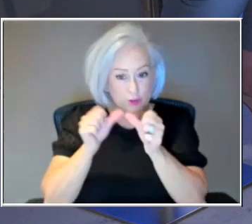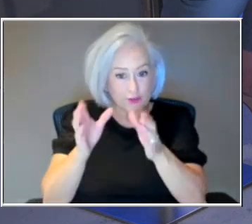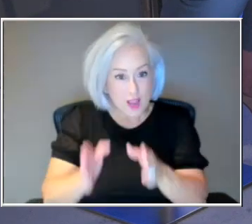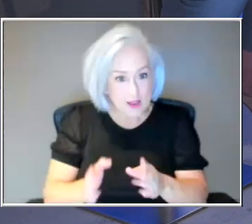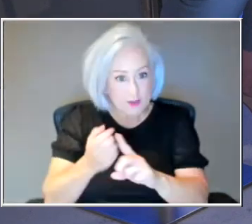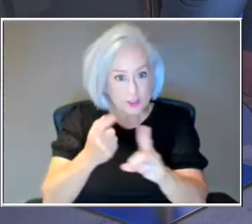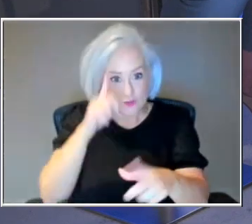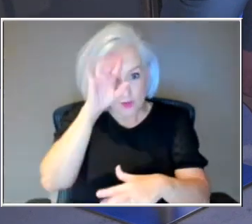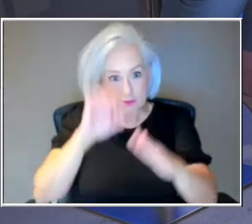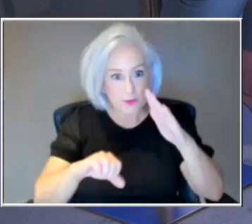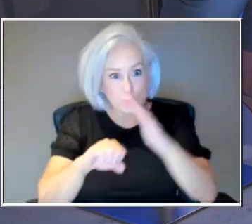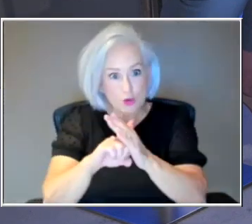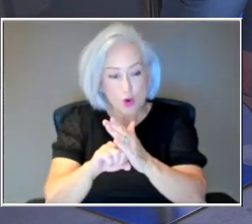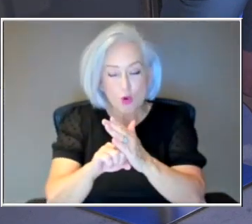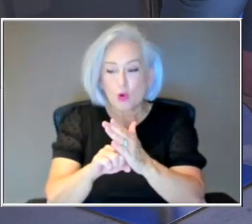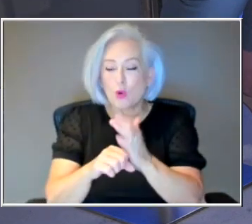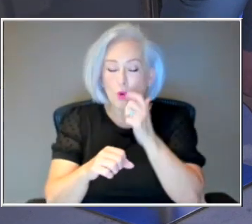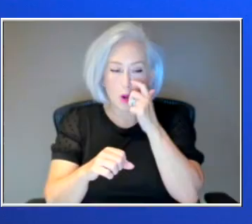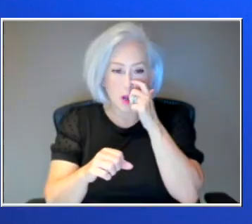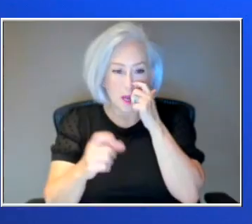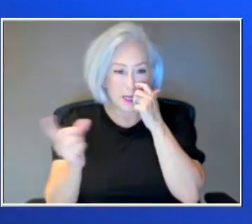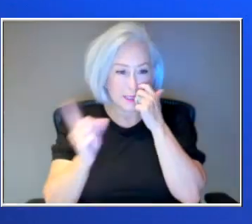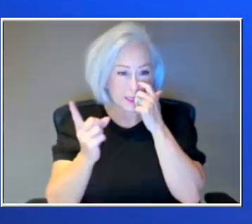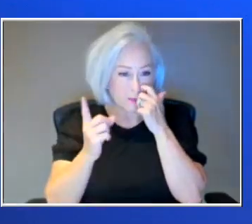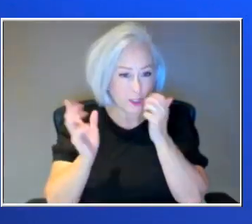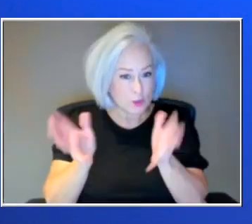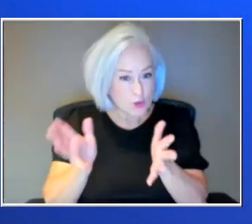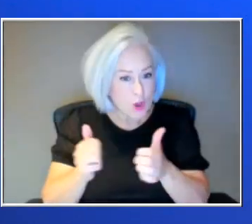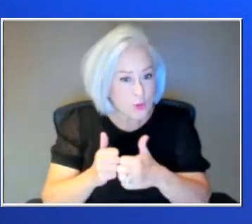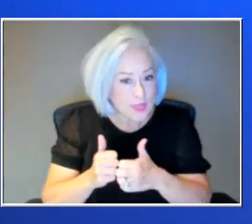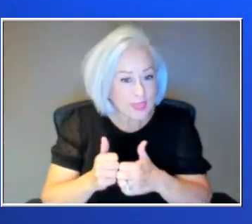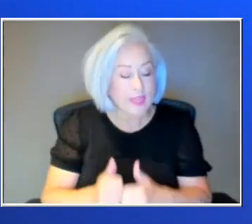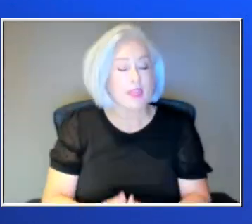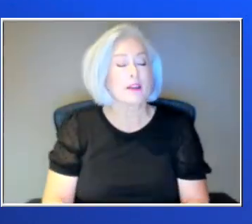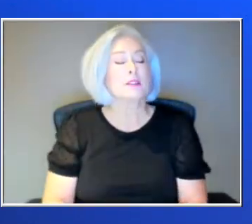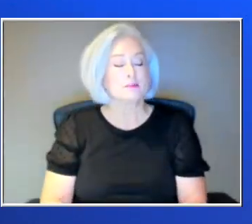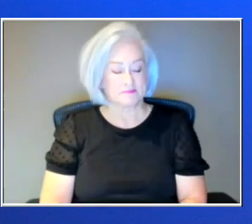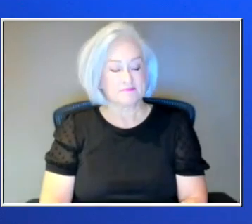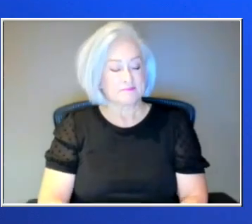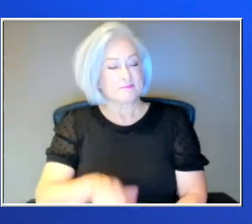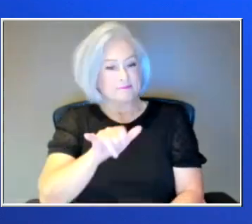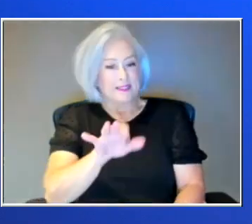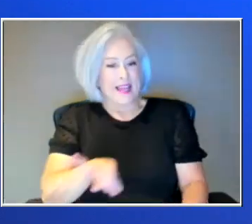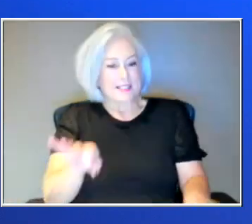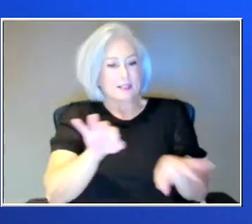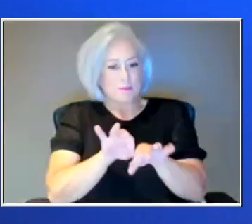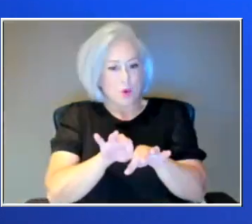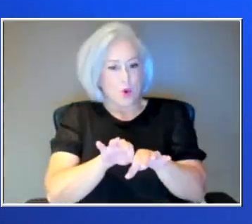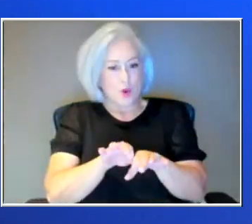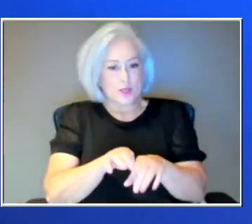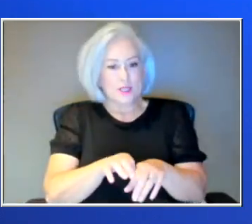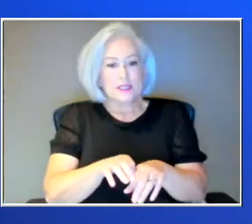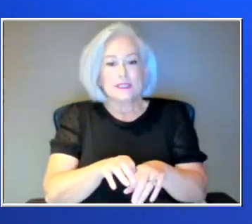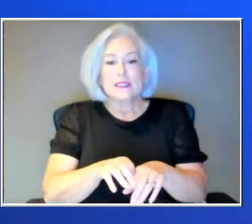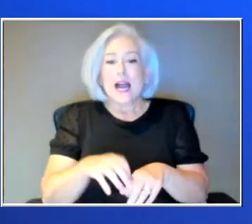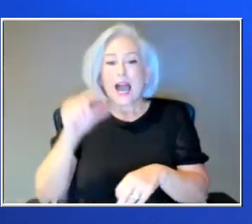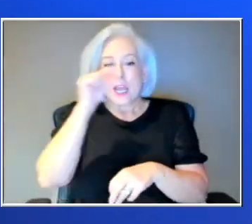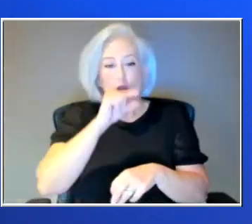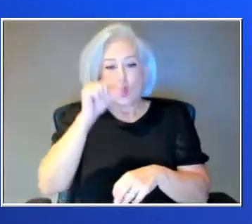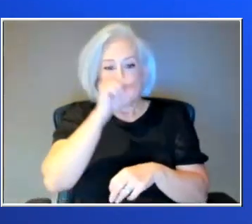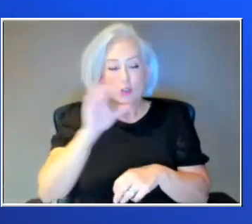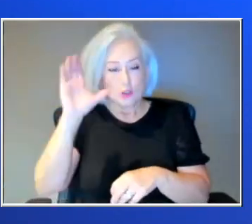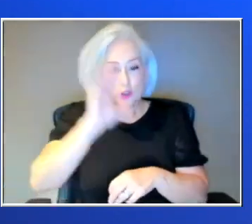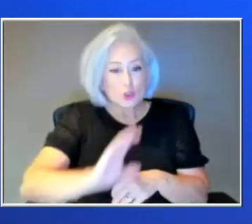is that? I think it's really important. I just did a simple Google search and found